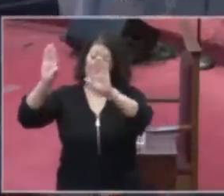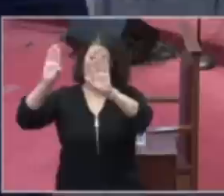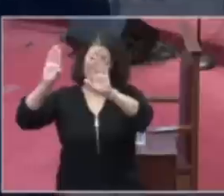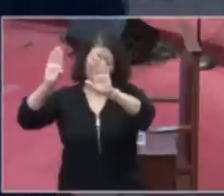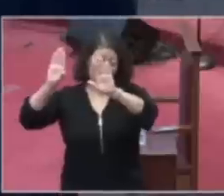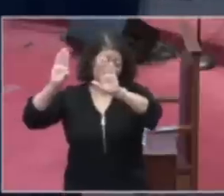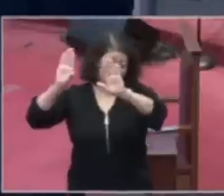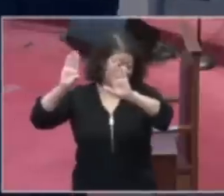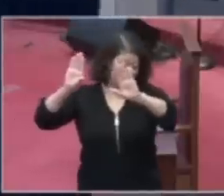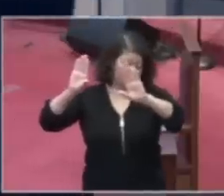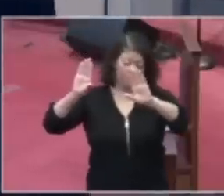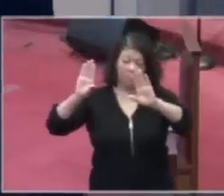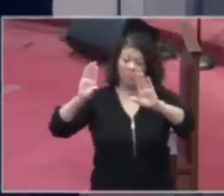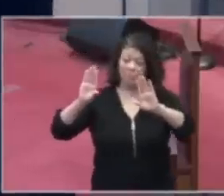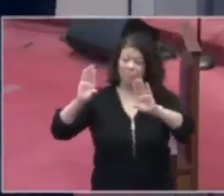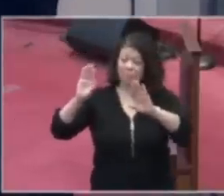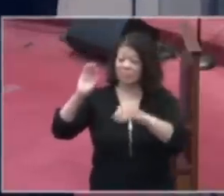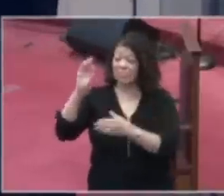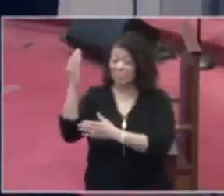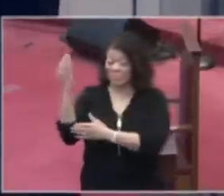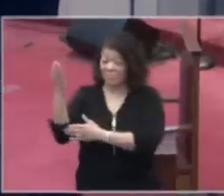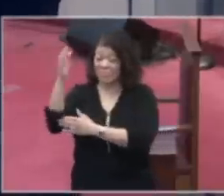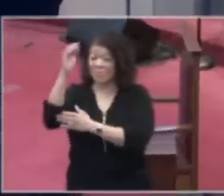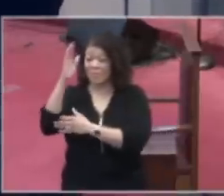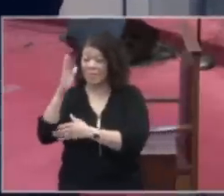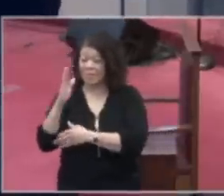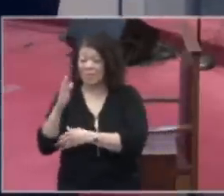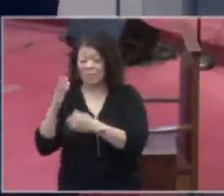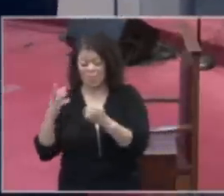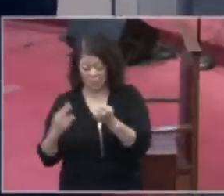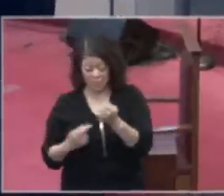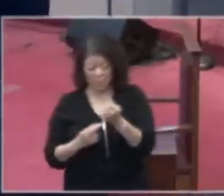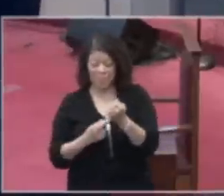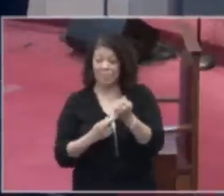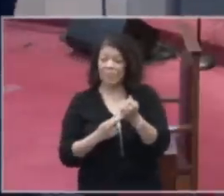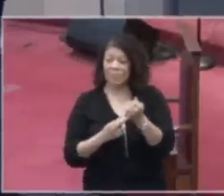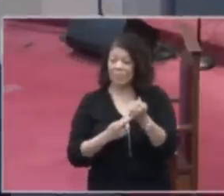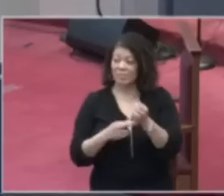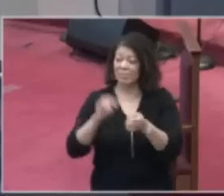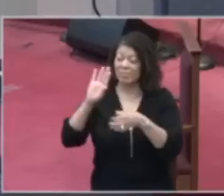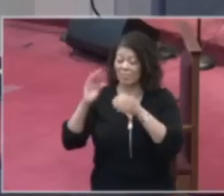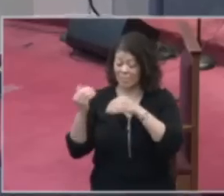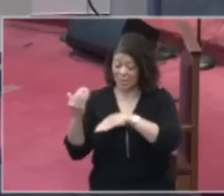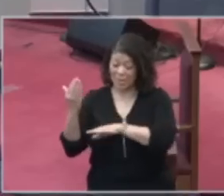Come on, sing it one more time. You provide the fire.